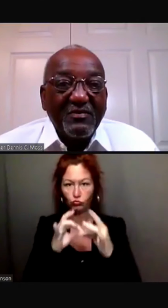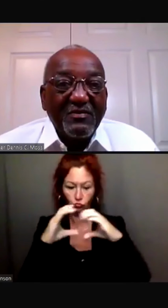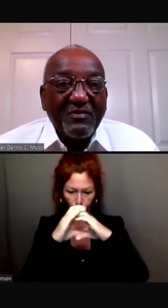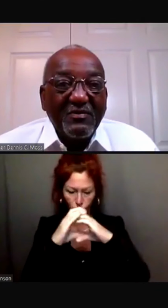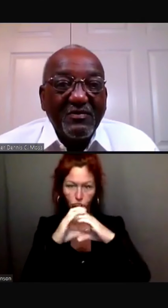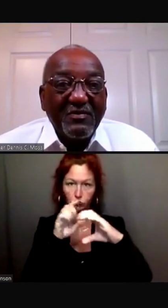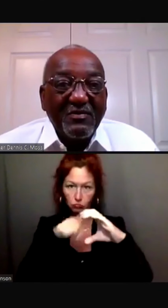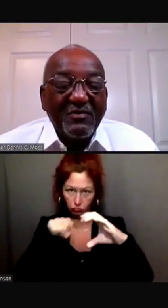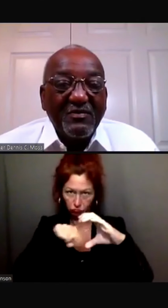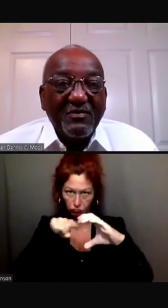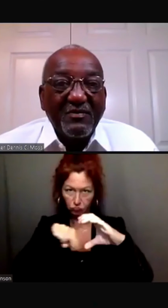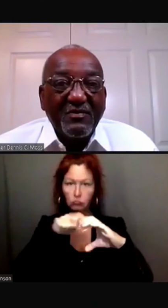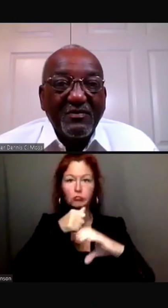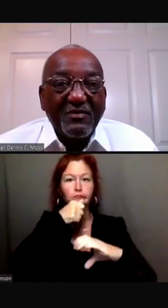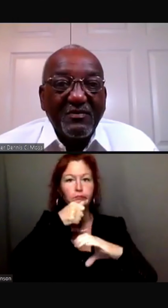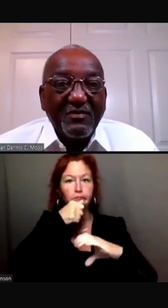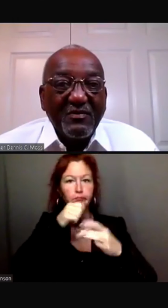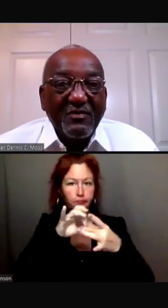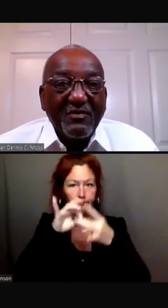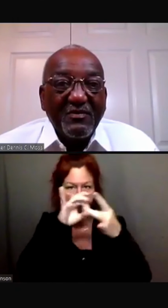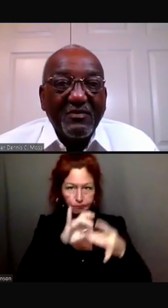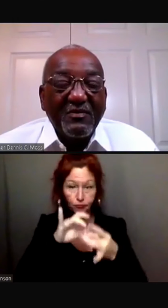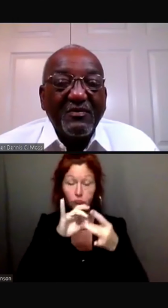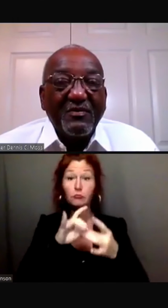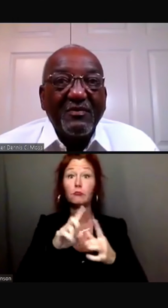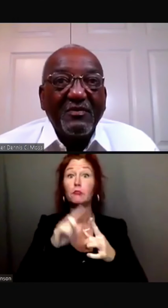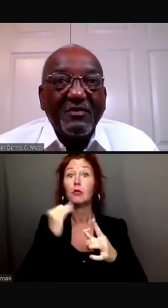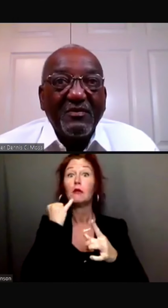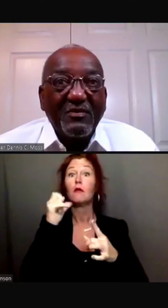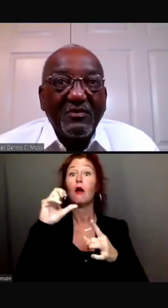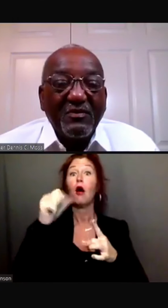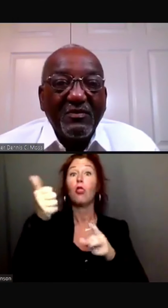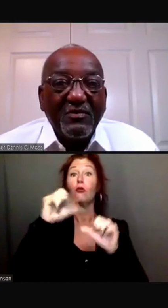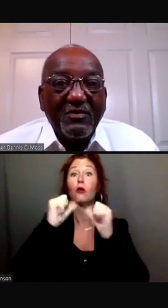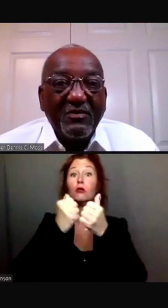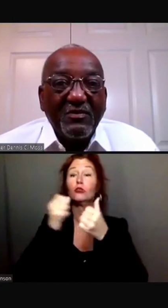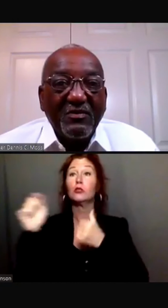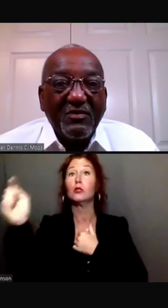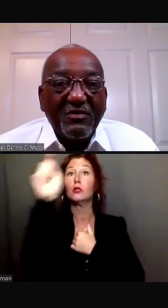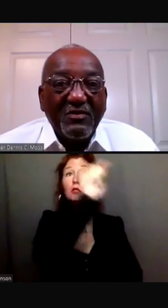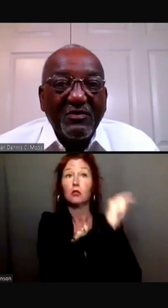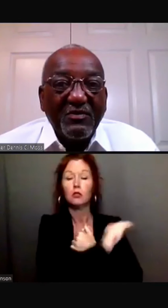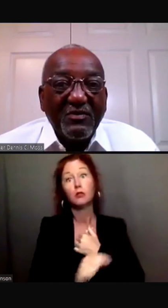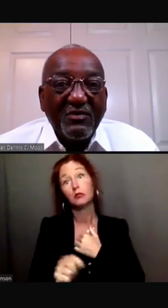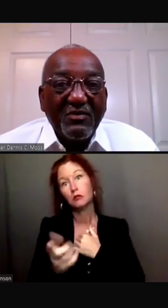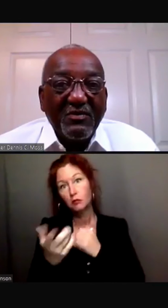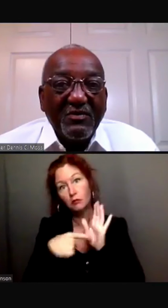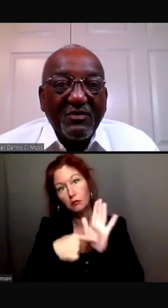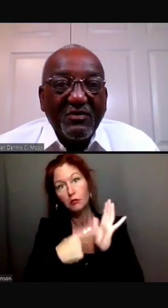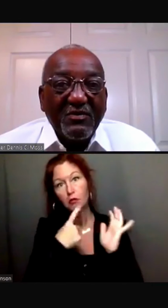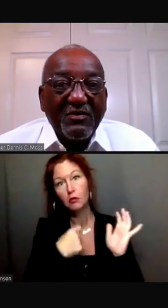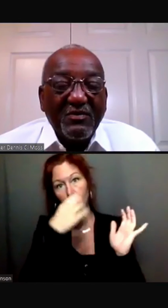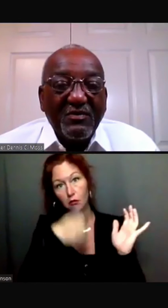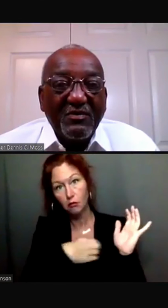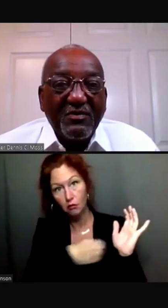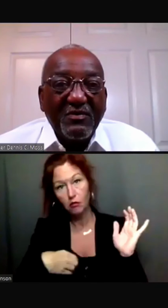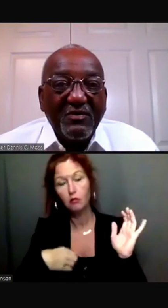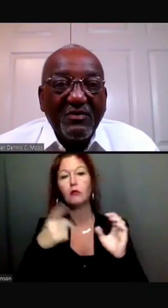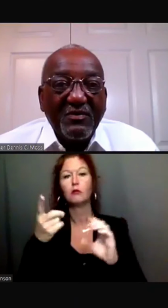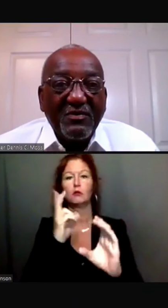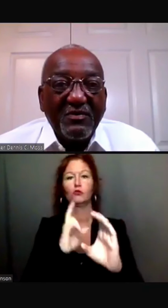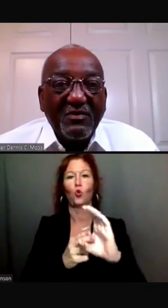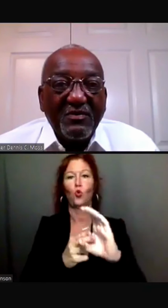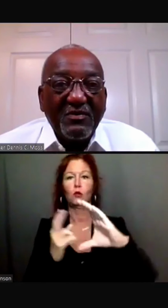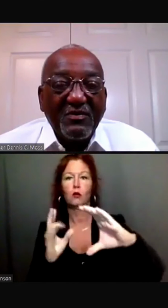agencies into county buildings, and if the Wi-Fi goes down, we'll be connected by hardwire